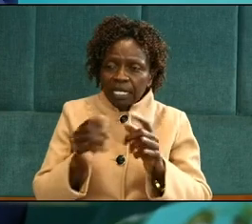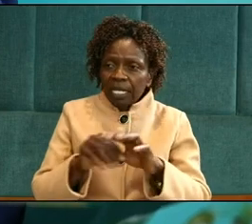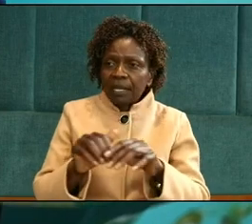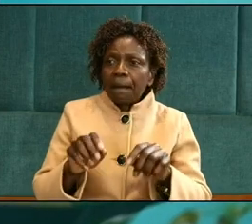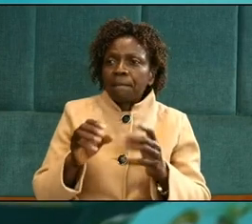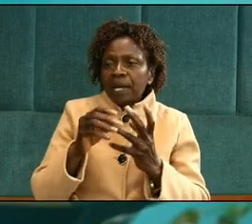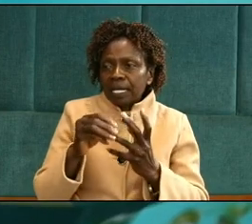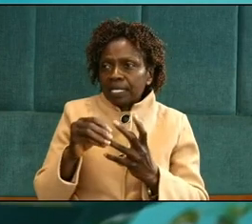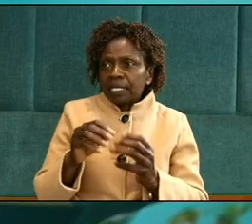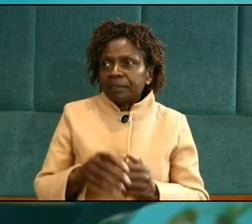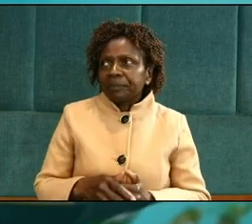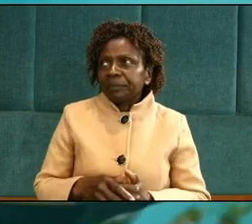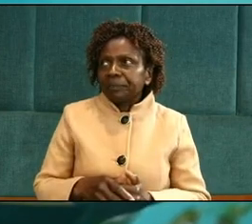marriages.